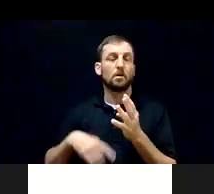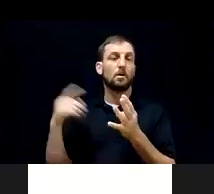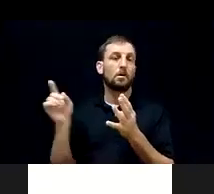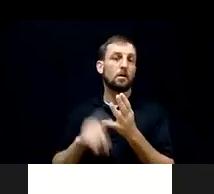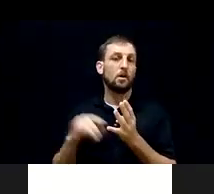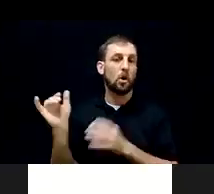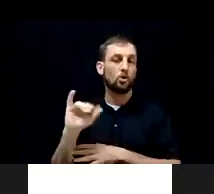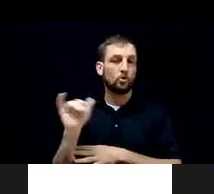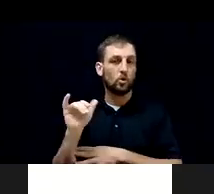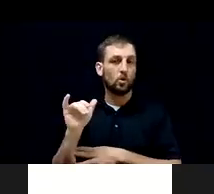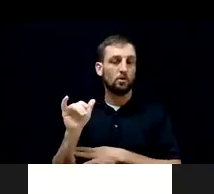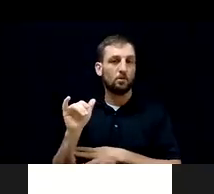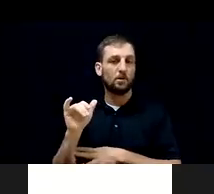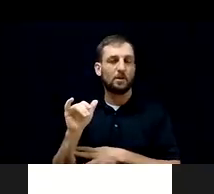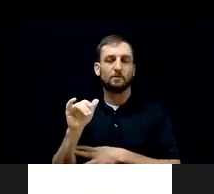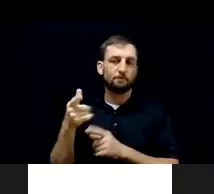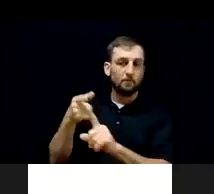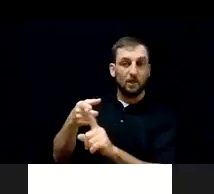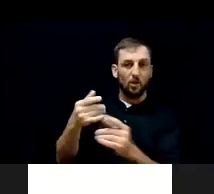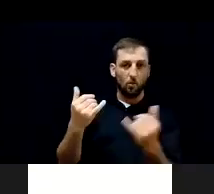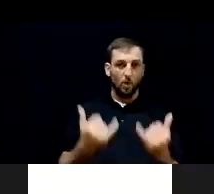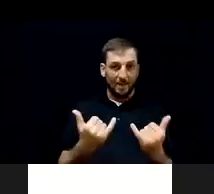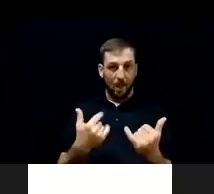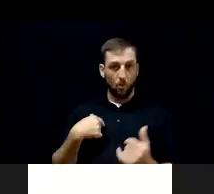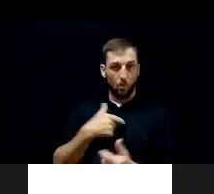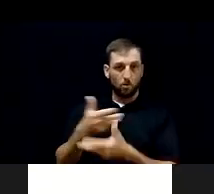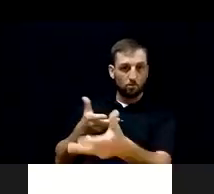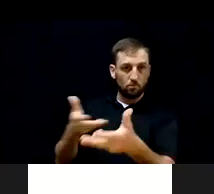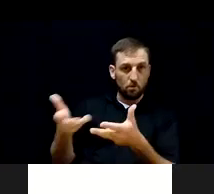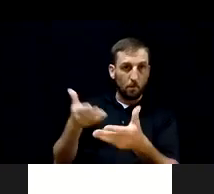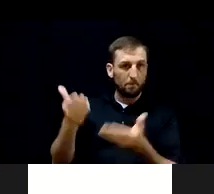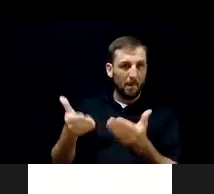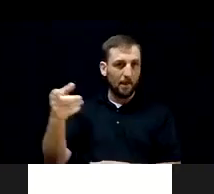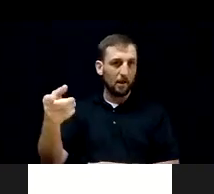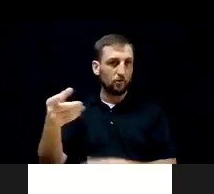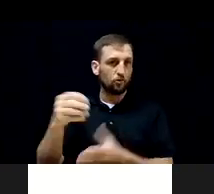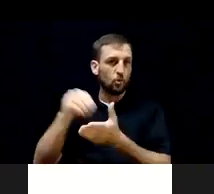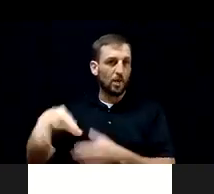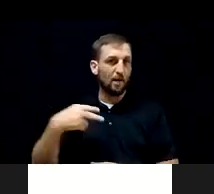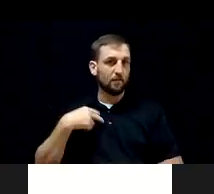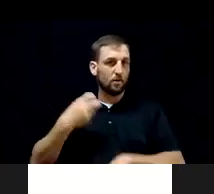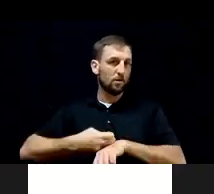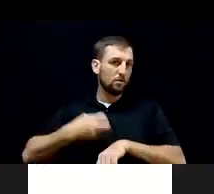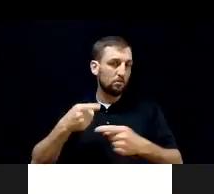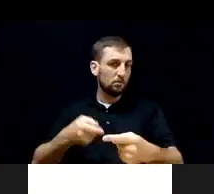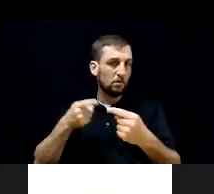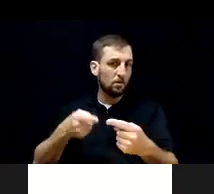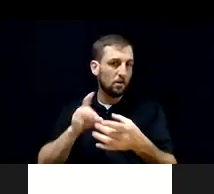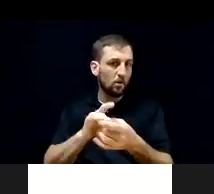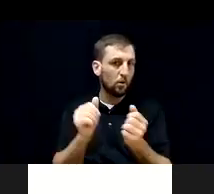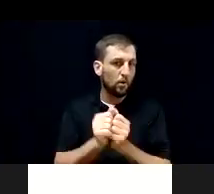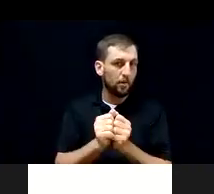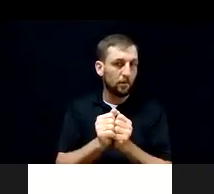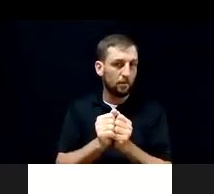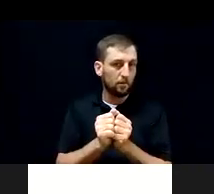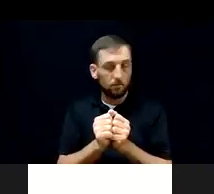Also, like particularly right now, we're working with students who may have issues related to concerns, whether it's